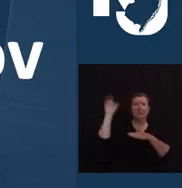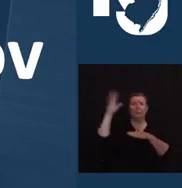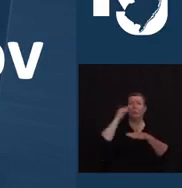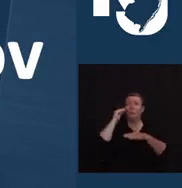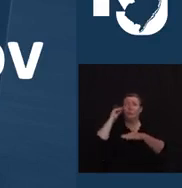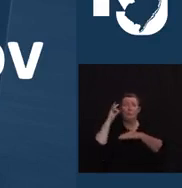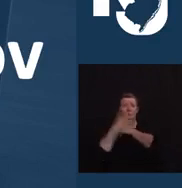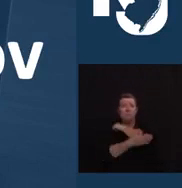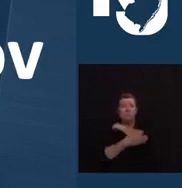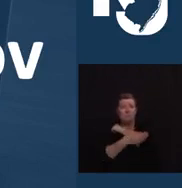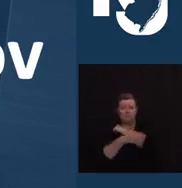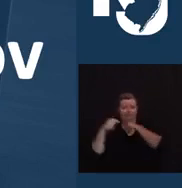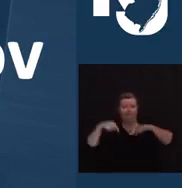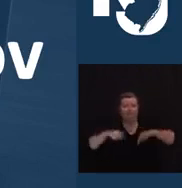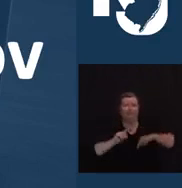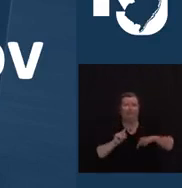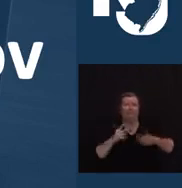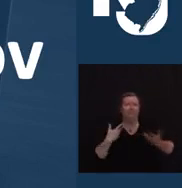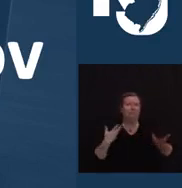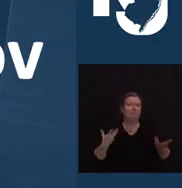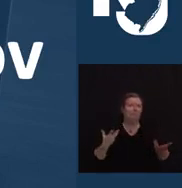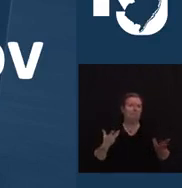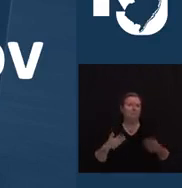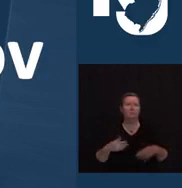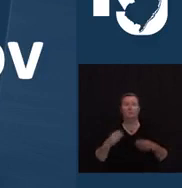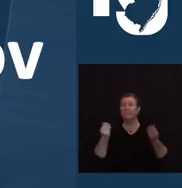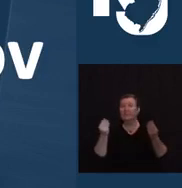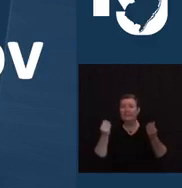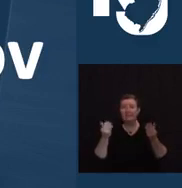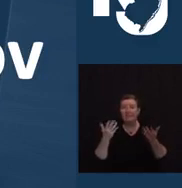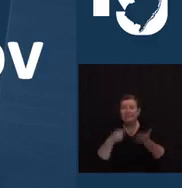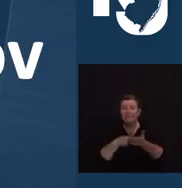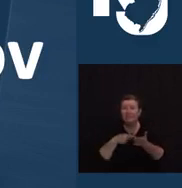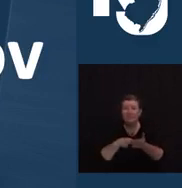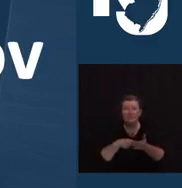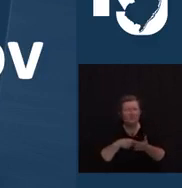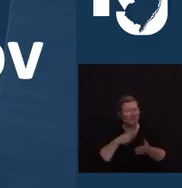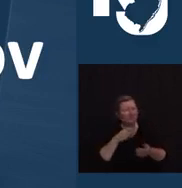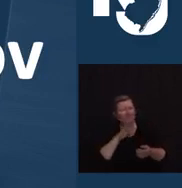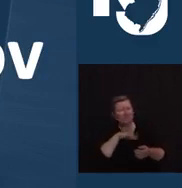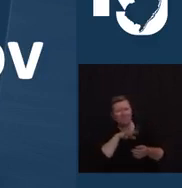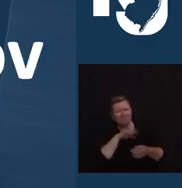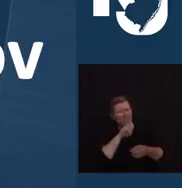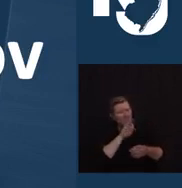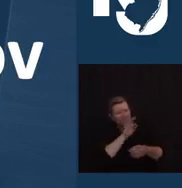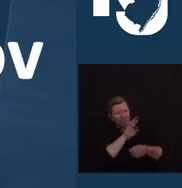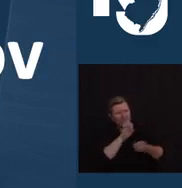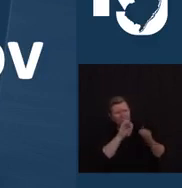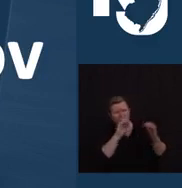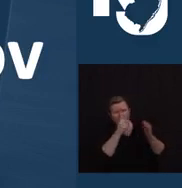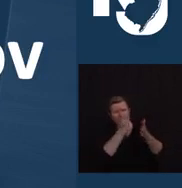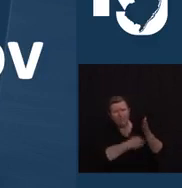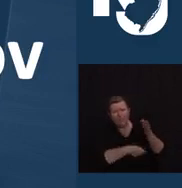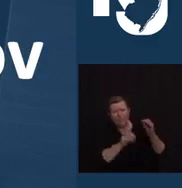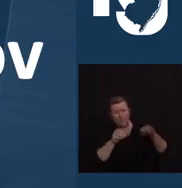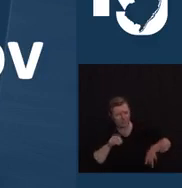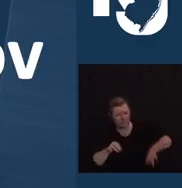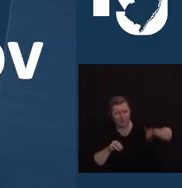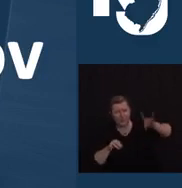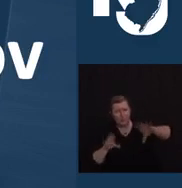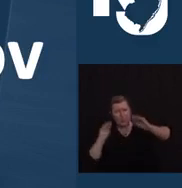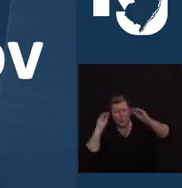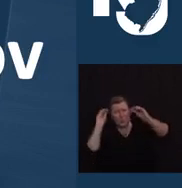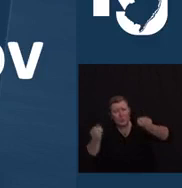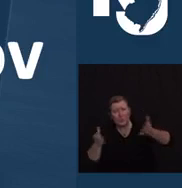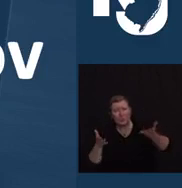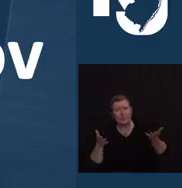way. That's why Judy, under Judy's leadership, we're still knocking on doors, and my guess is we'll do that for